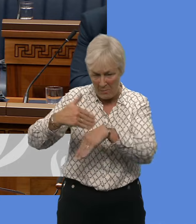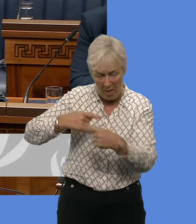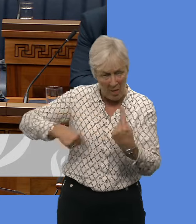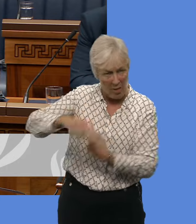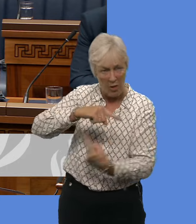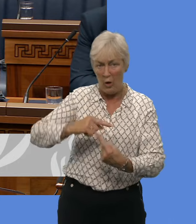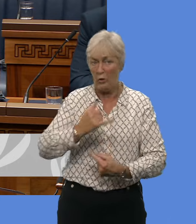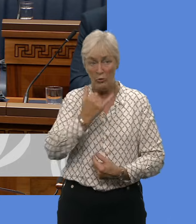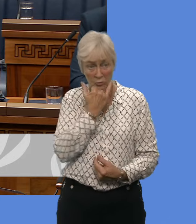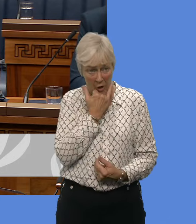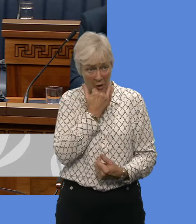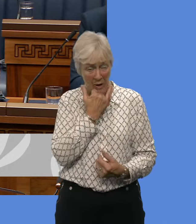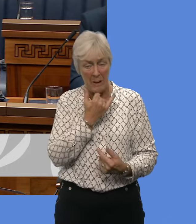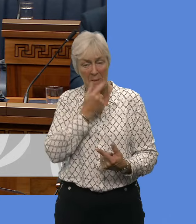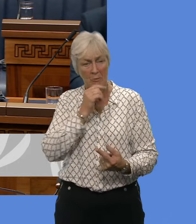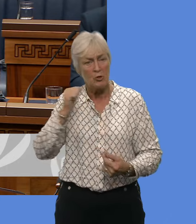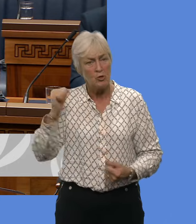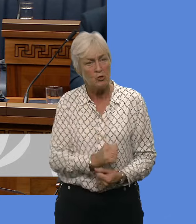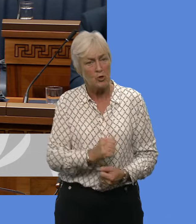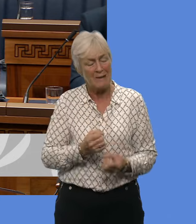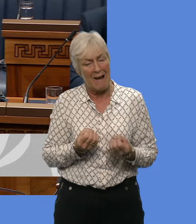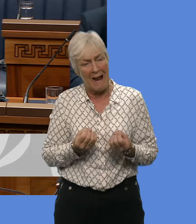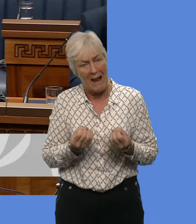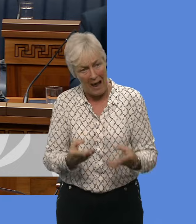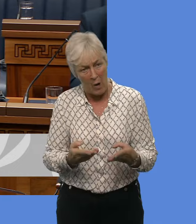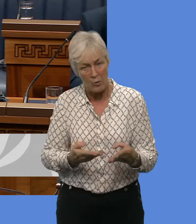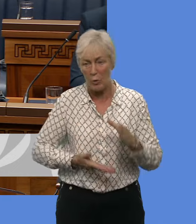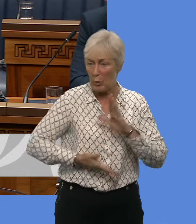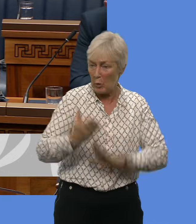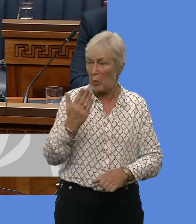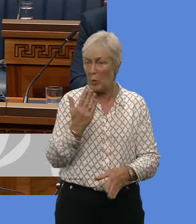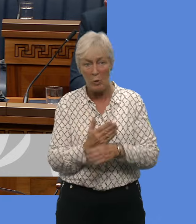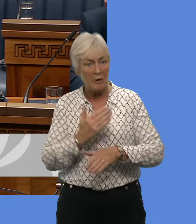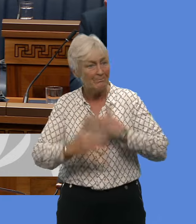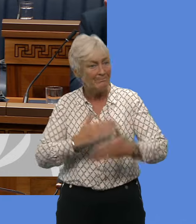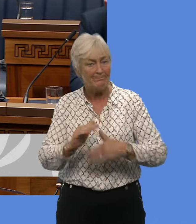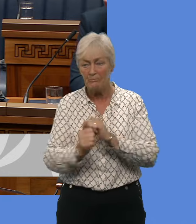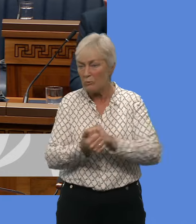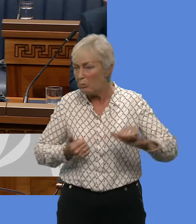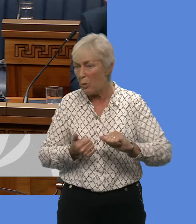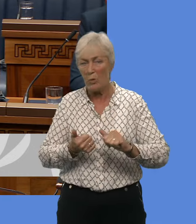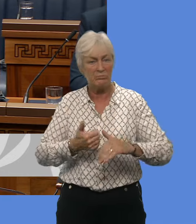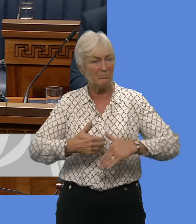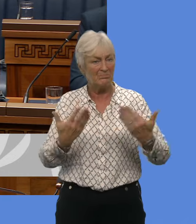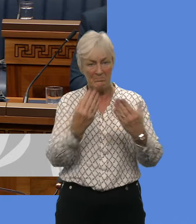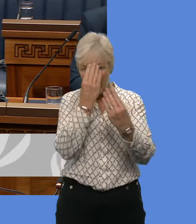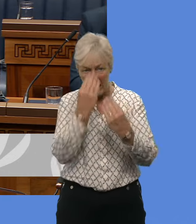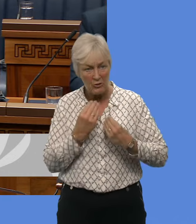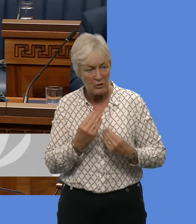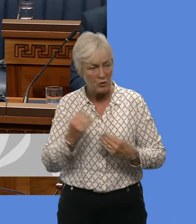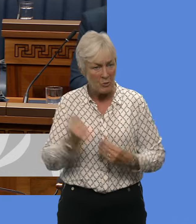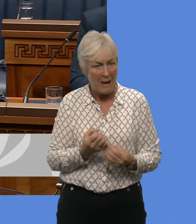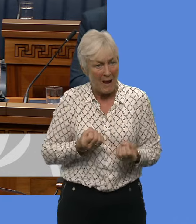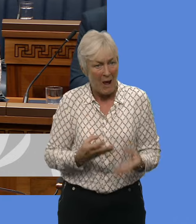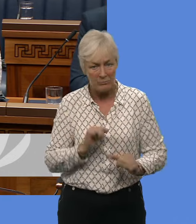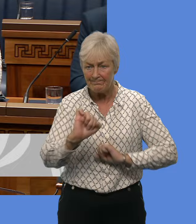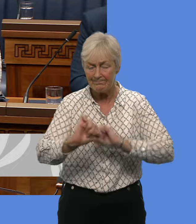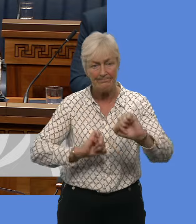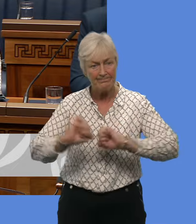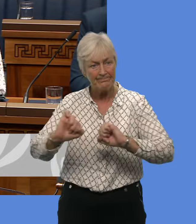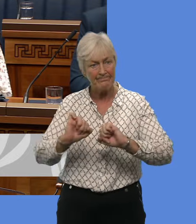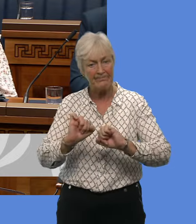of that is wrong. People should be allowed to go about their business, should that be in terms of work, education, sport, and I think the